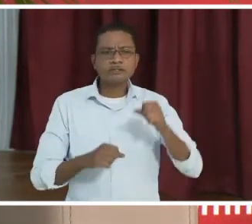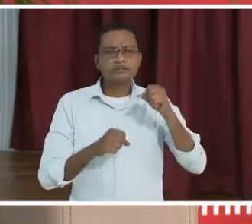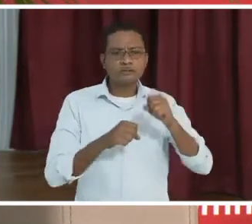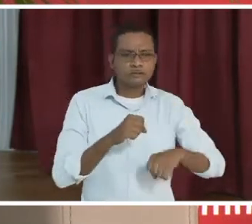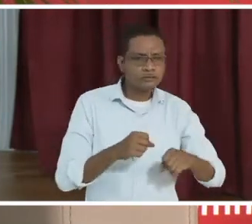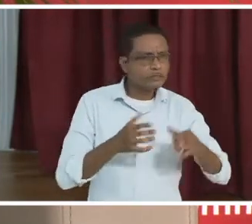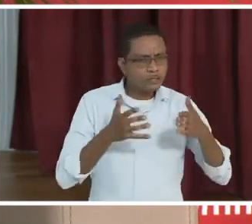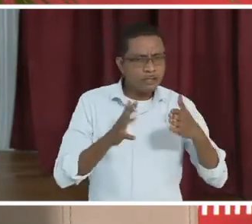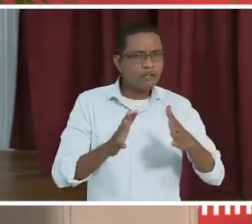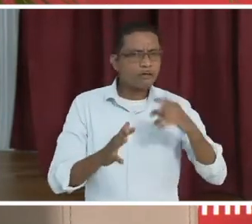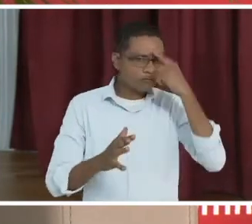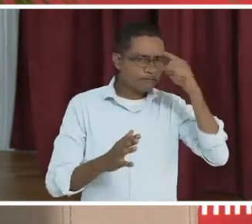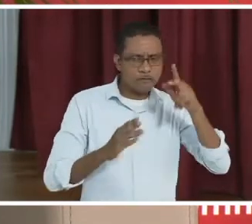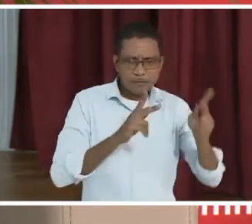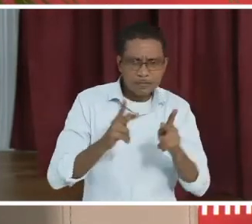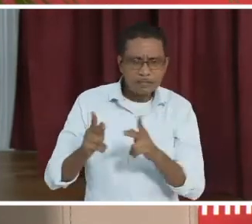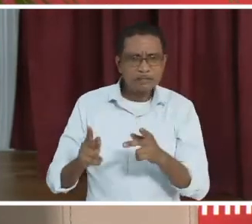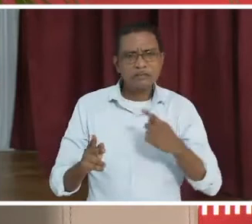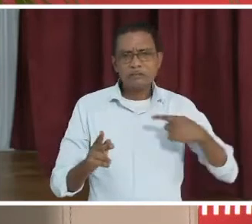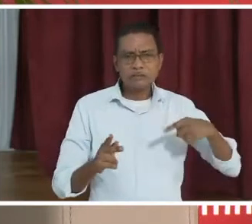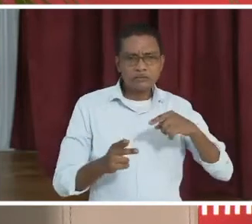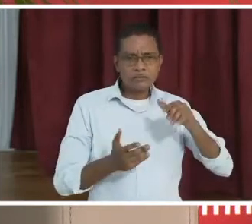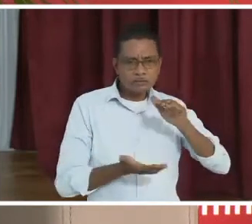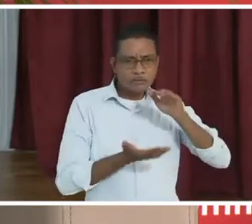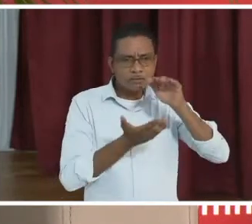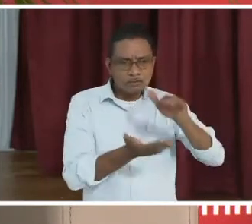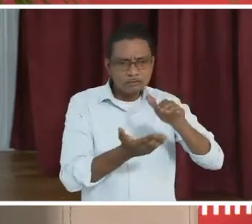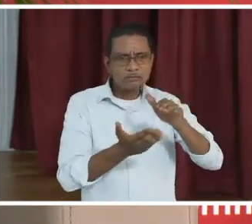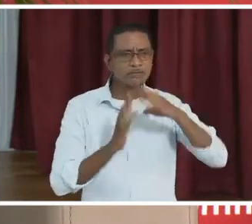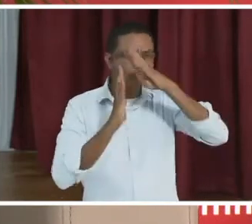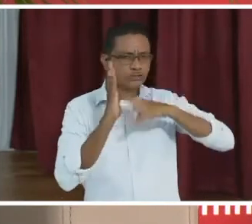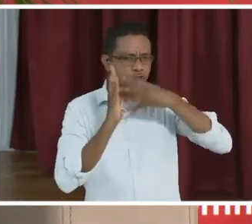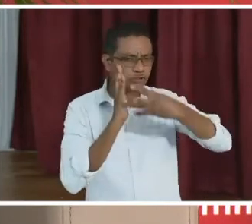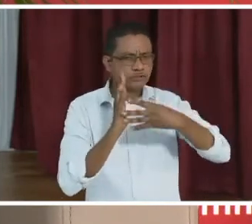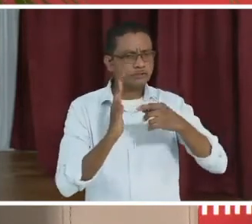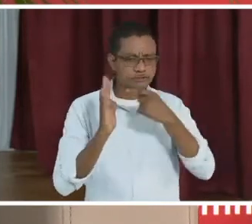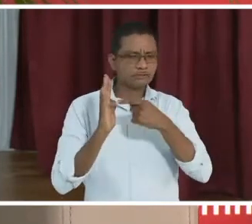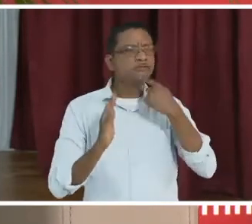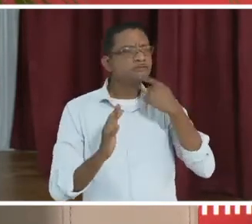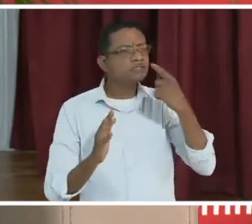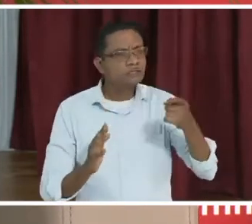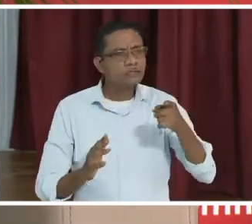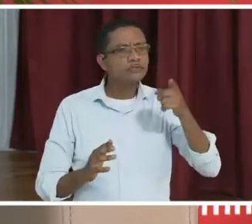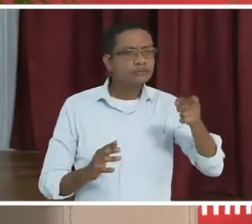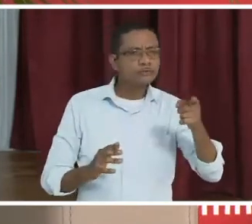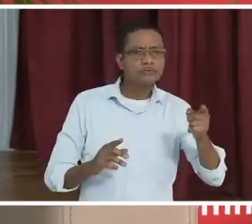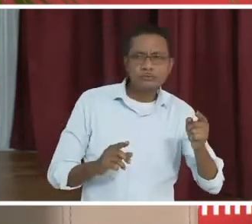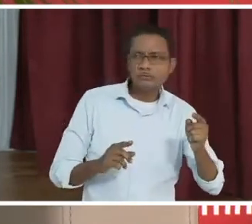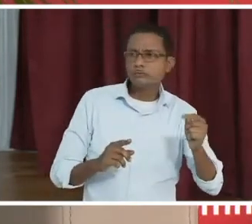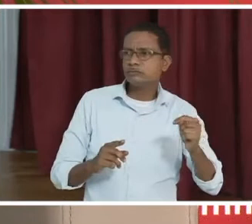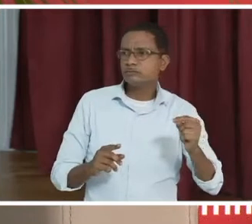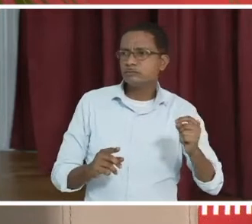that type of planning. We provide you with your amortization schedule, which really just tells you where you'll be at and when in terms